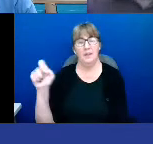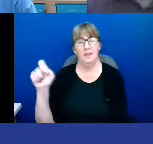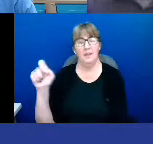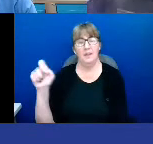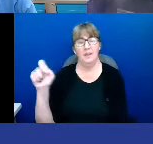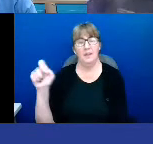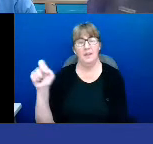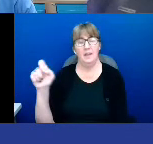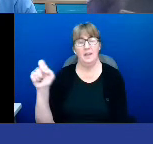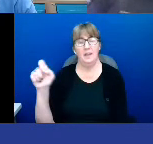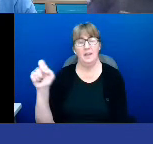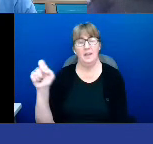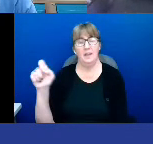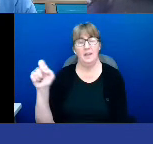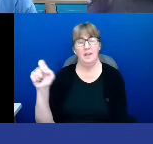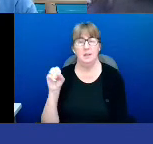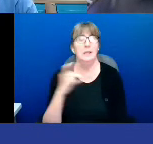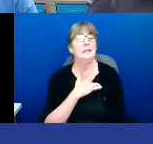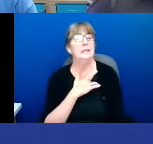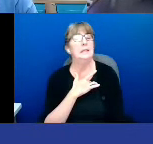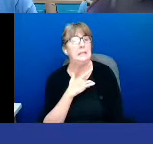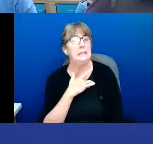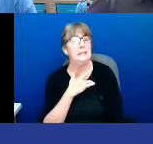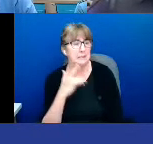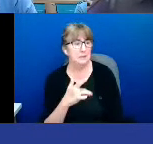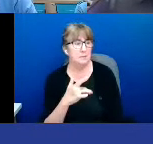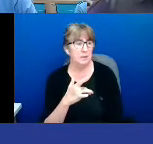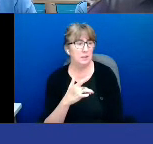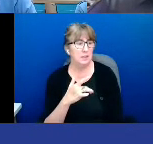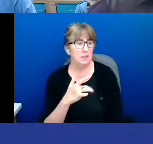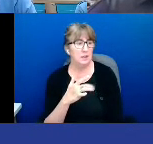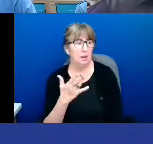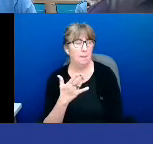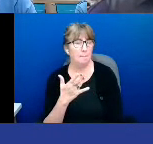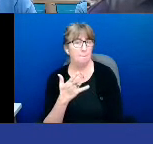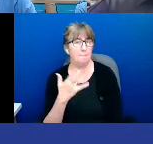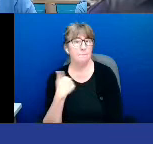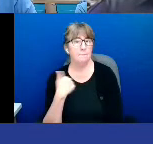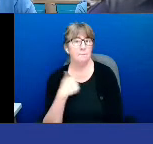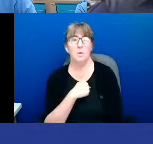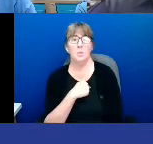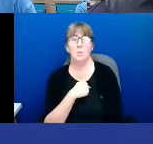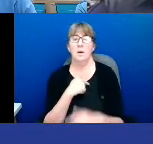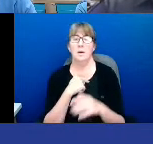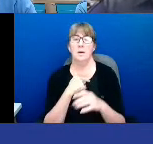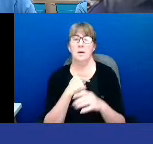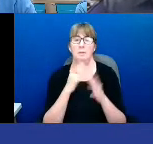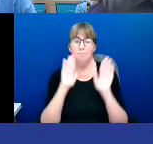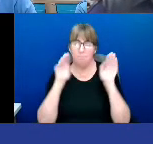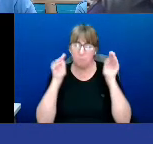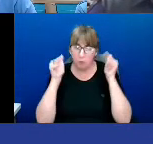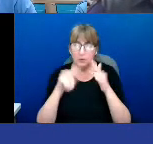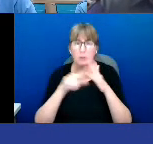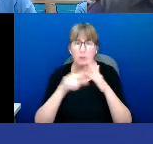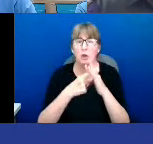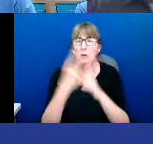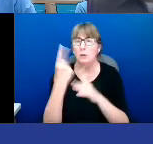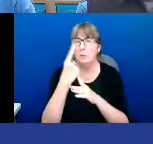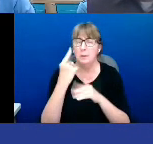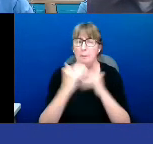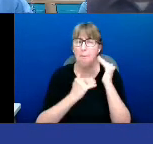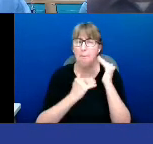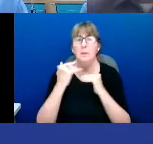That normally we are kind of advocates of something called start small and build. You know, usually most of these work programs we